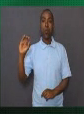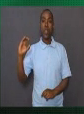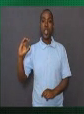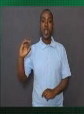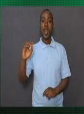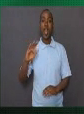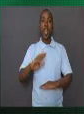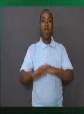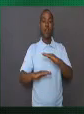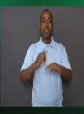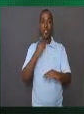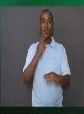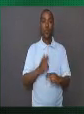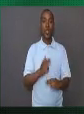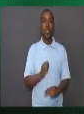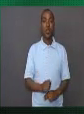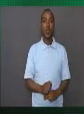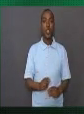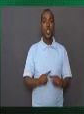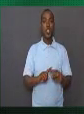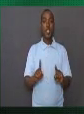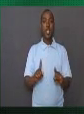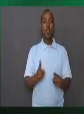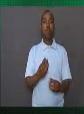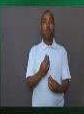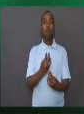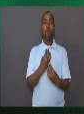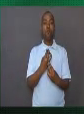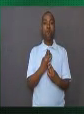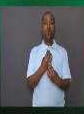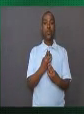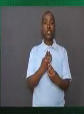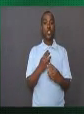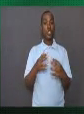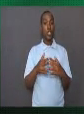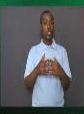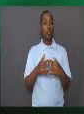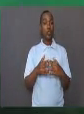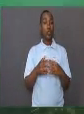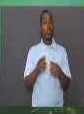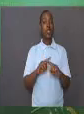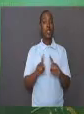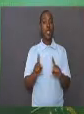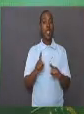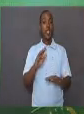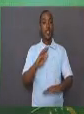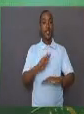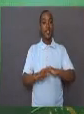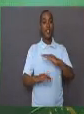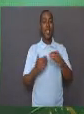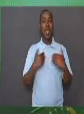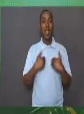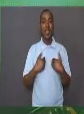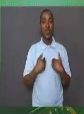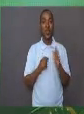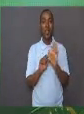Different food chains contain a different number of these levels. For